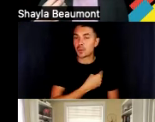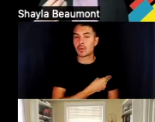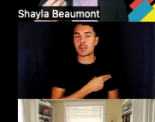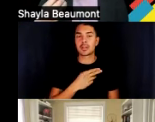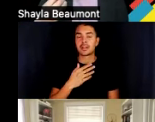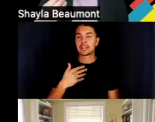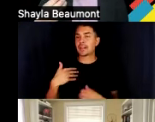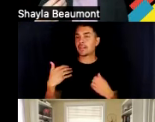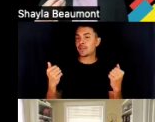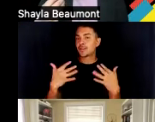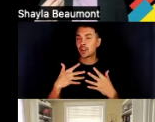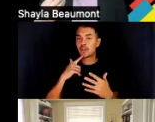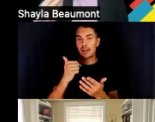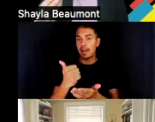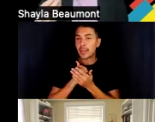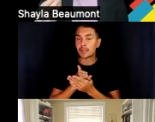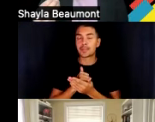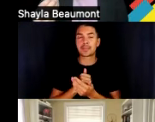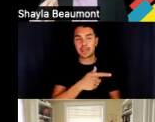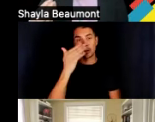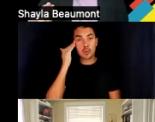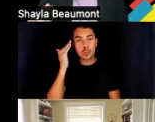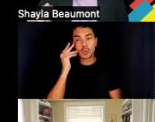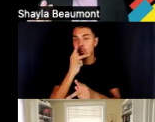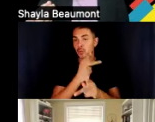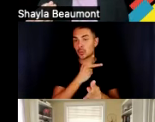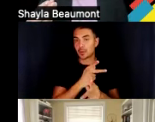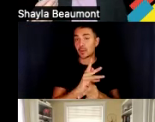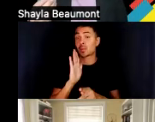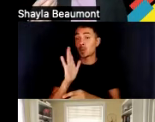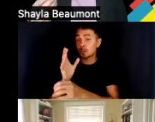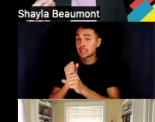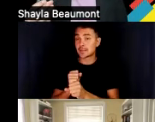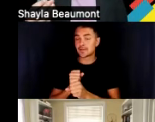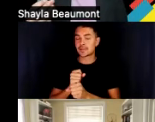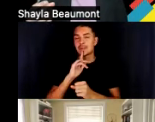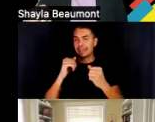of reaching out for help because they know the treatment that they will receive. So really advocating and being prepared